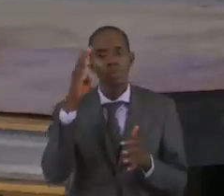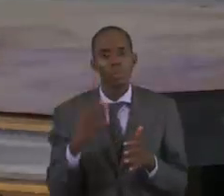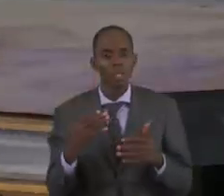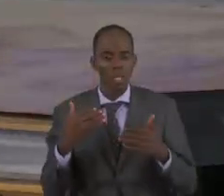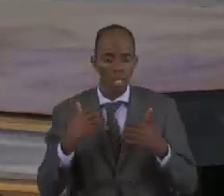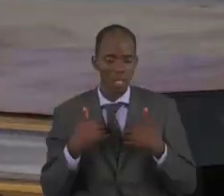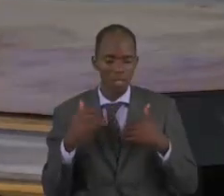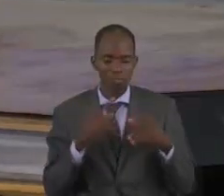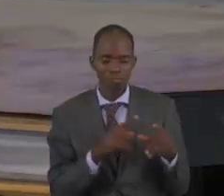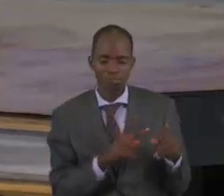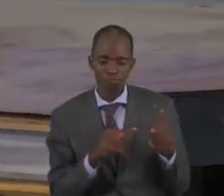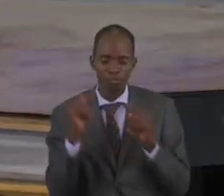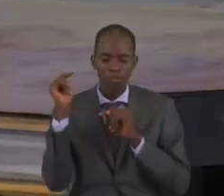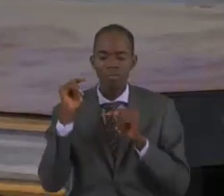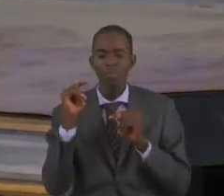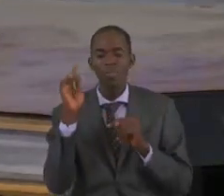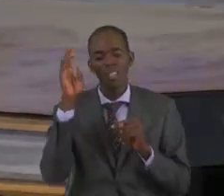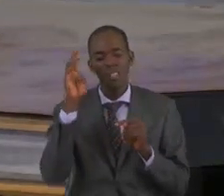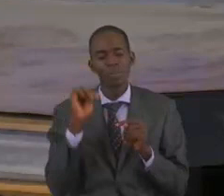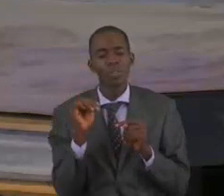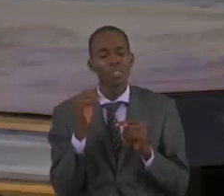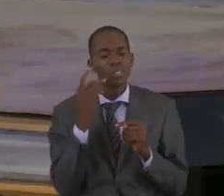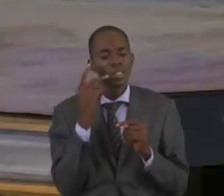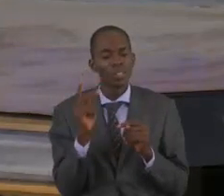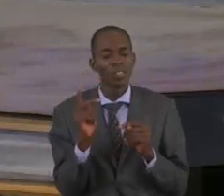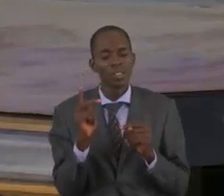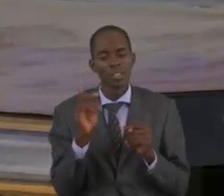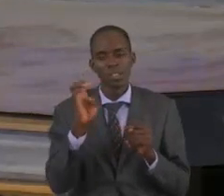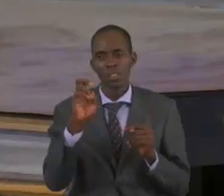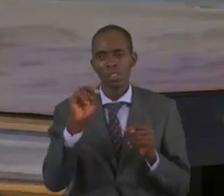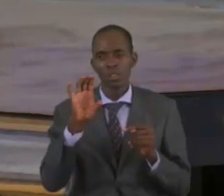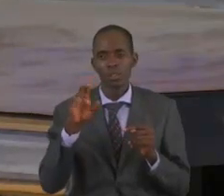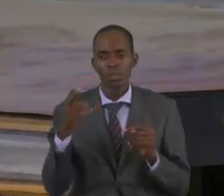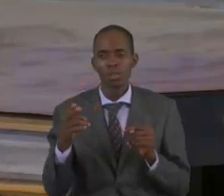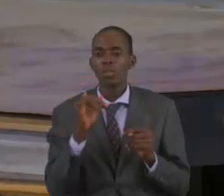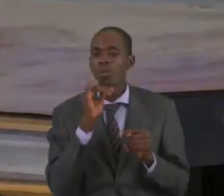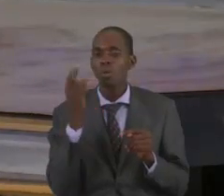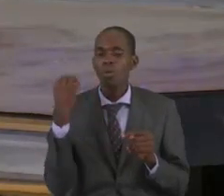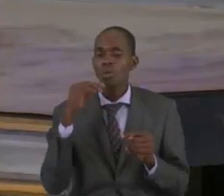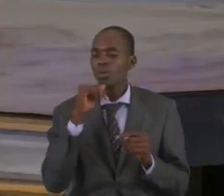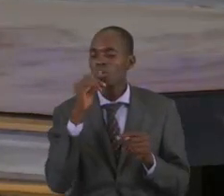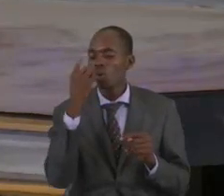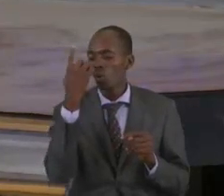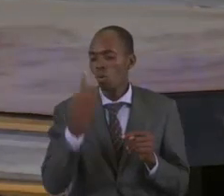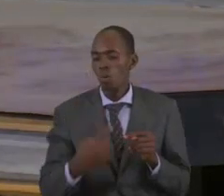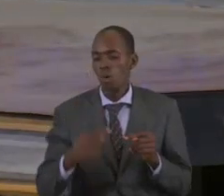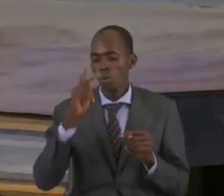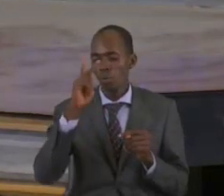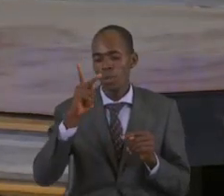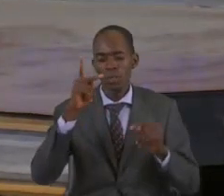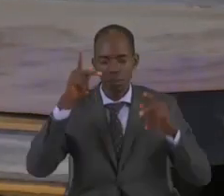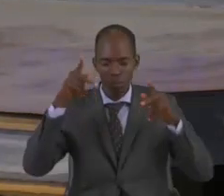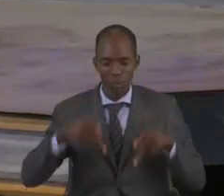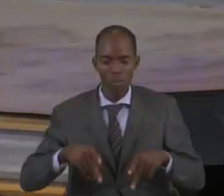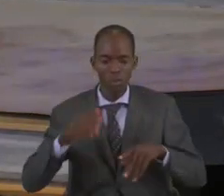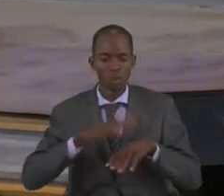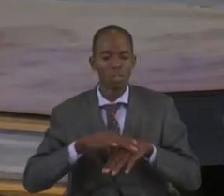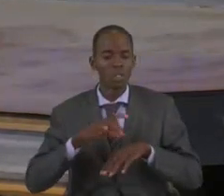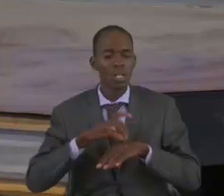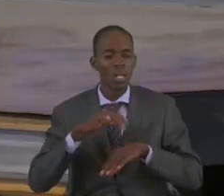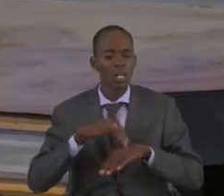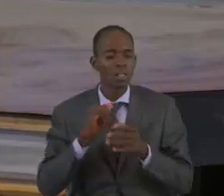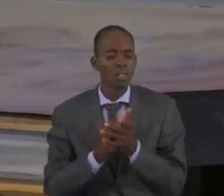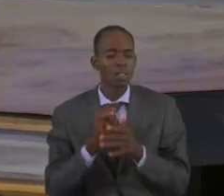him. Understand? Enoch was not the only person on earth at that time. There